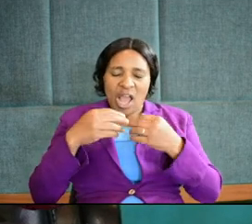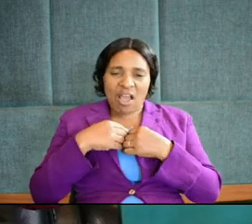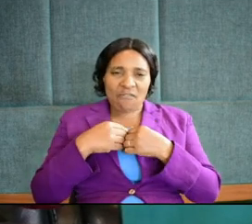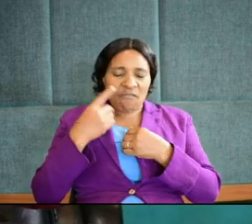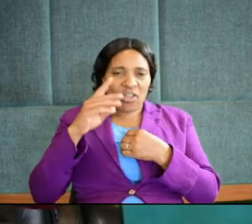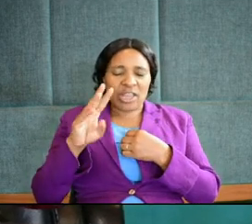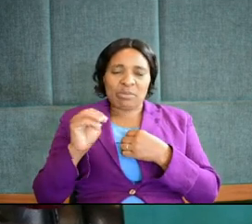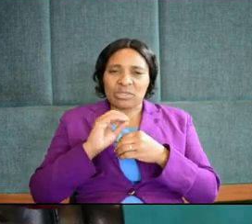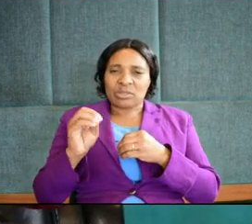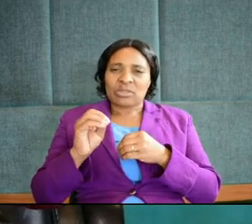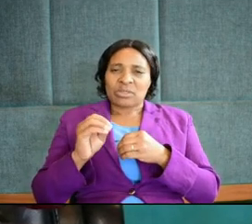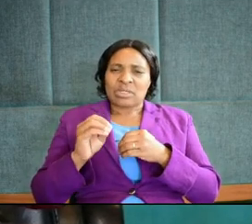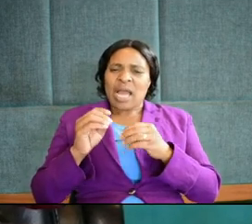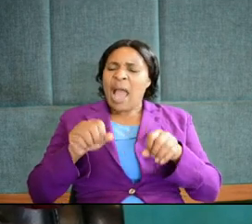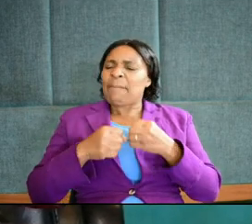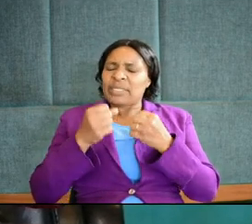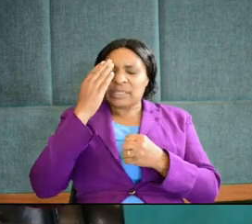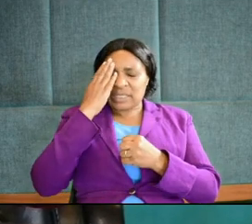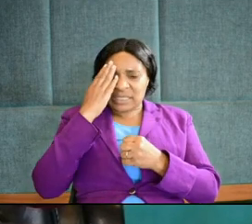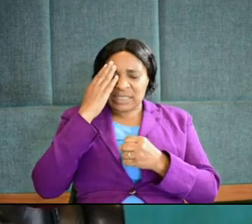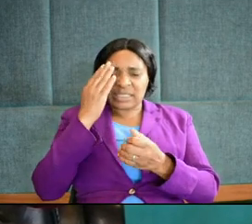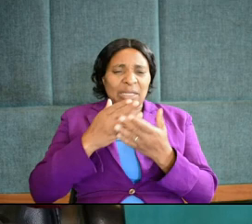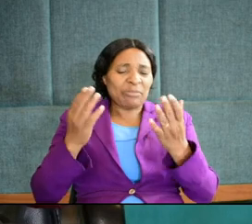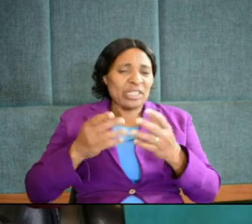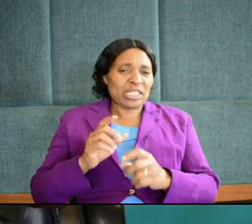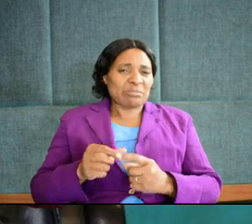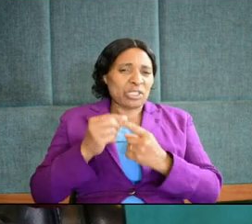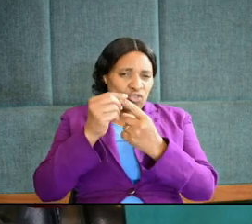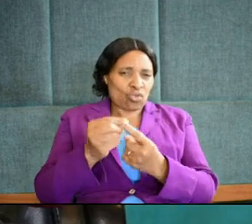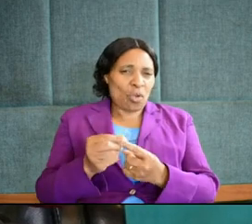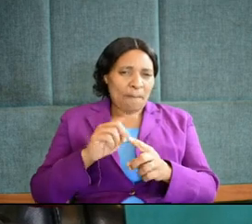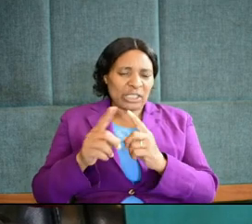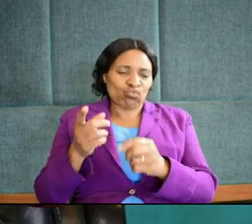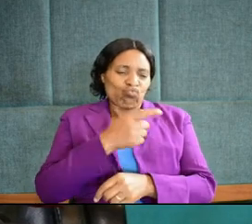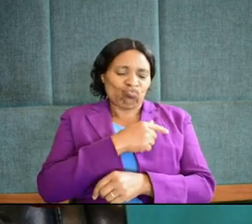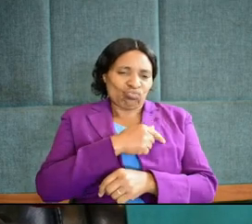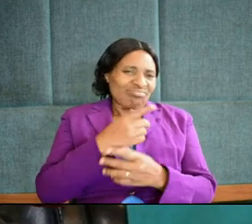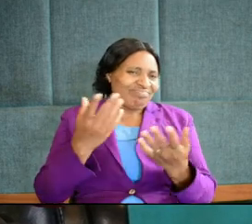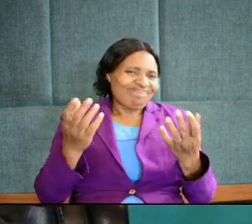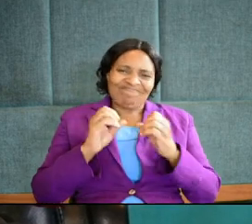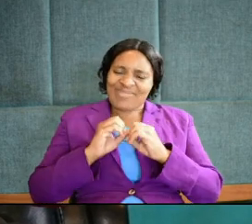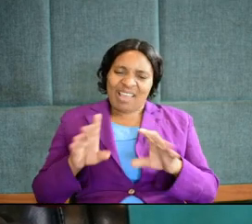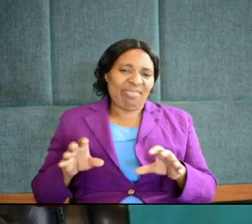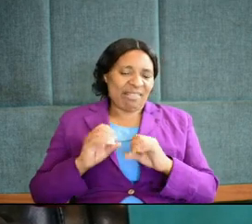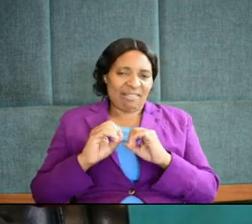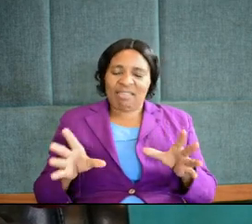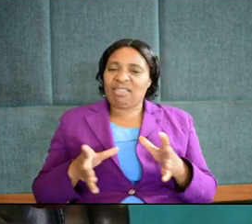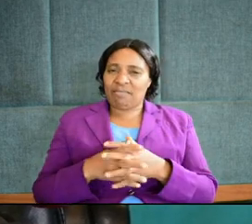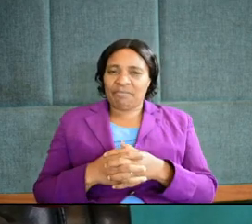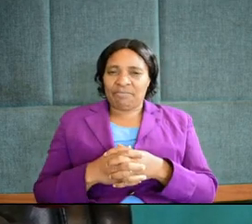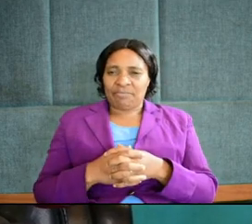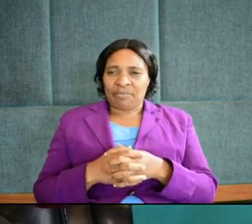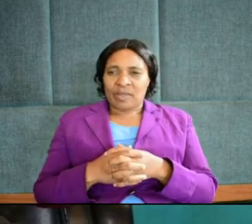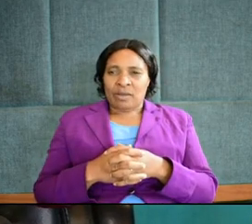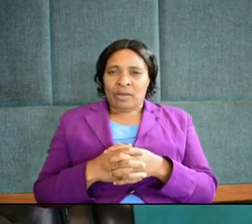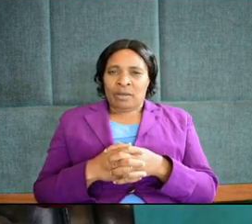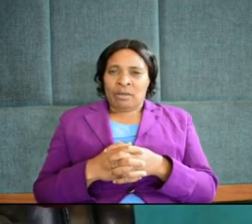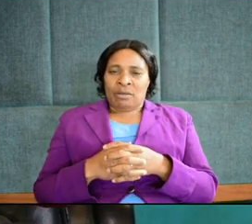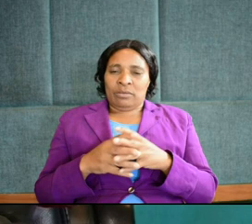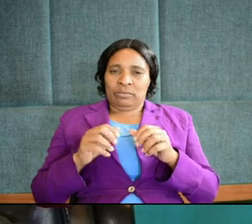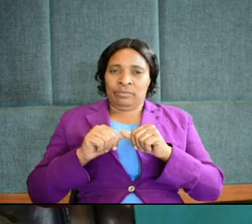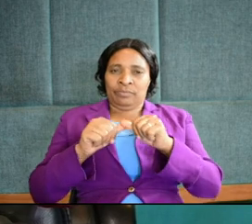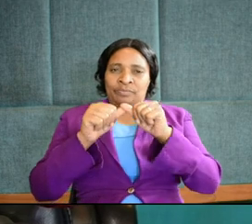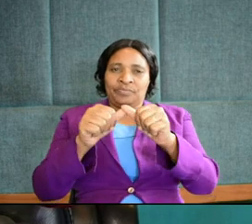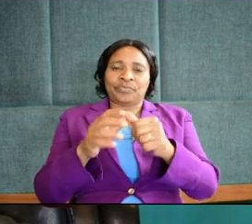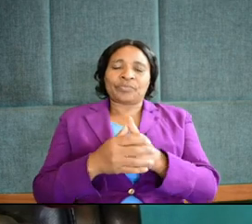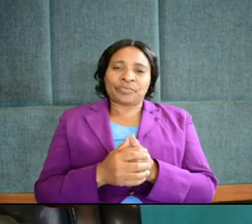the Israelites. God gave them something so spectacular, but they treated it like it was nothing. And just to